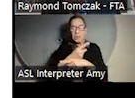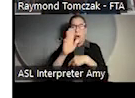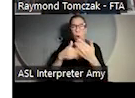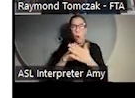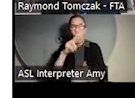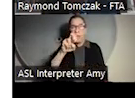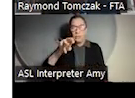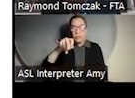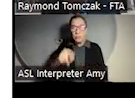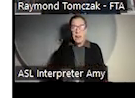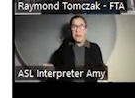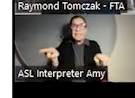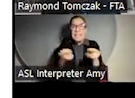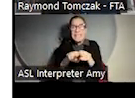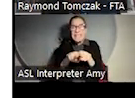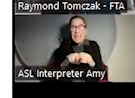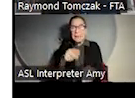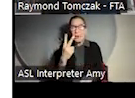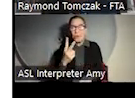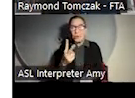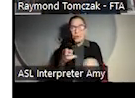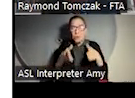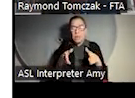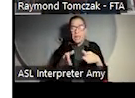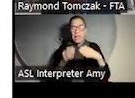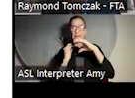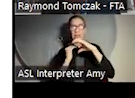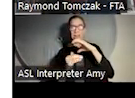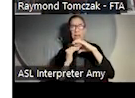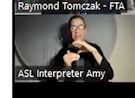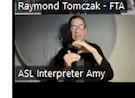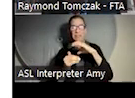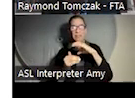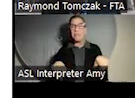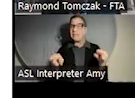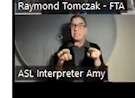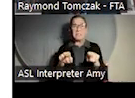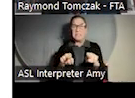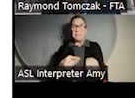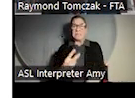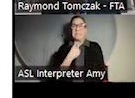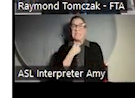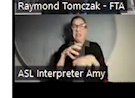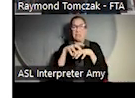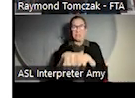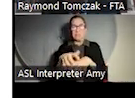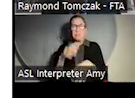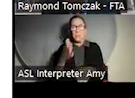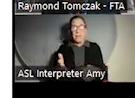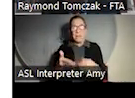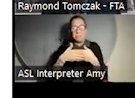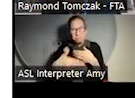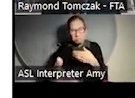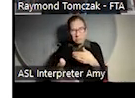same antiquated 2-lane tunnel that will have the same capacity 10 years from now as it has today and it's had